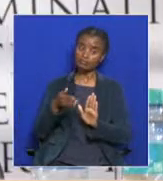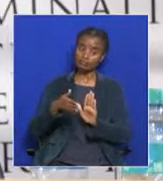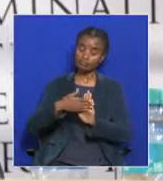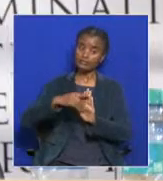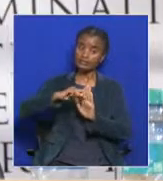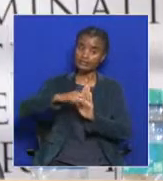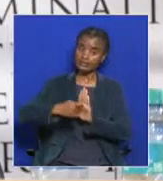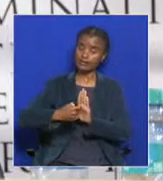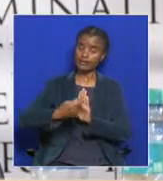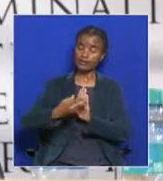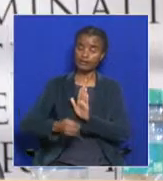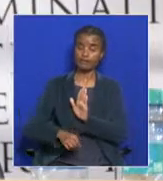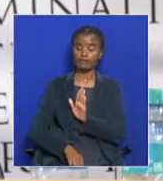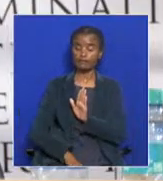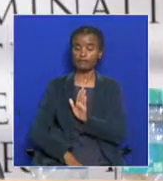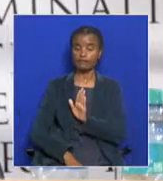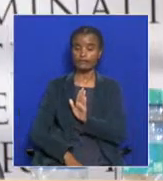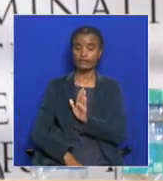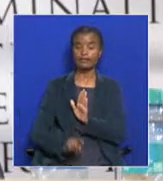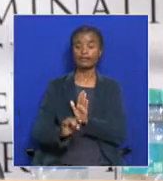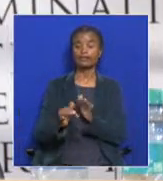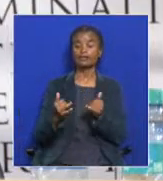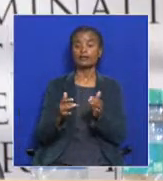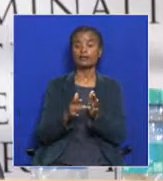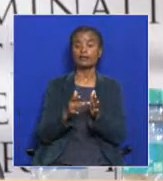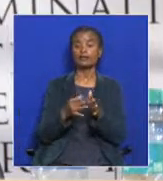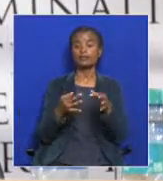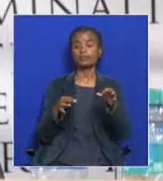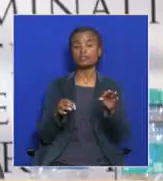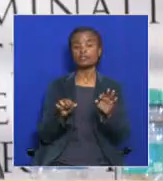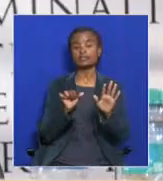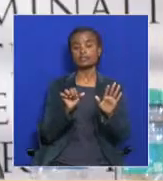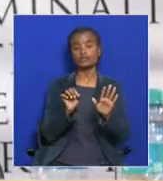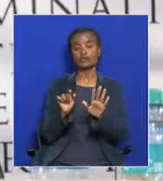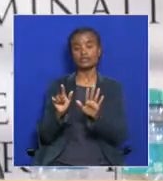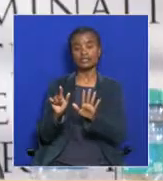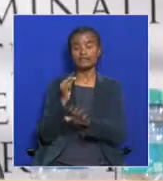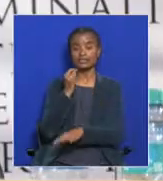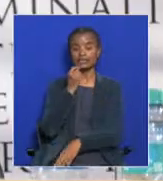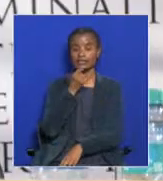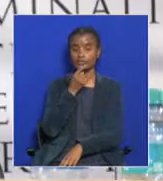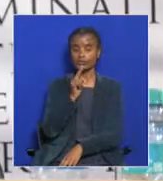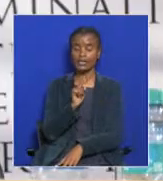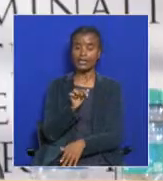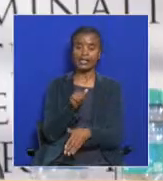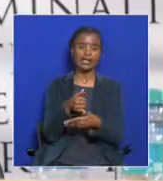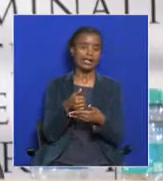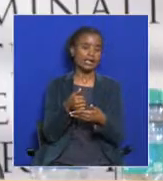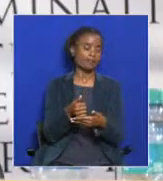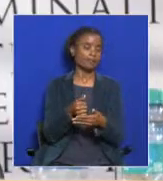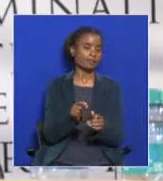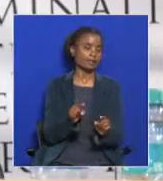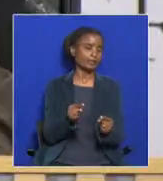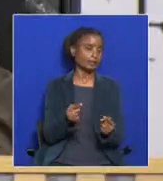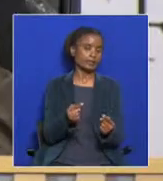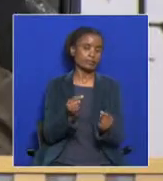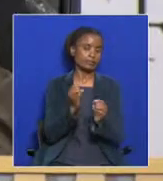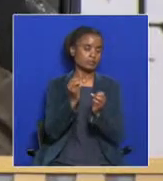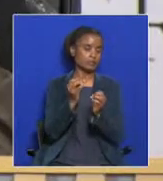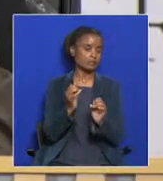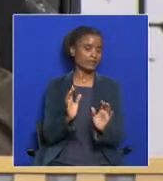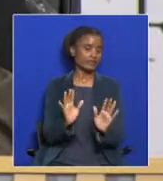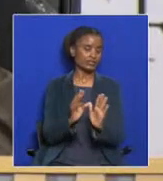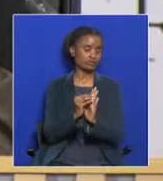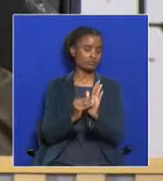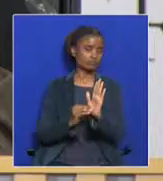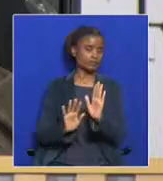What page 607 tells you that she says, I can't help you beyond what I've stated there. And it's because